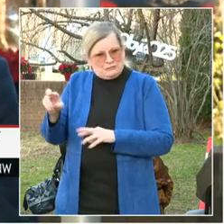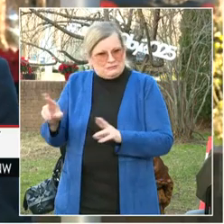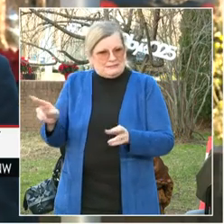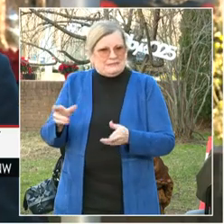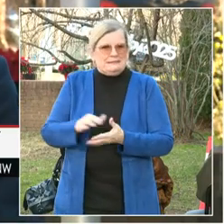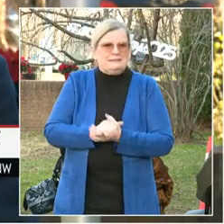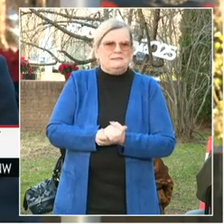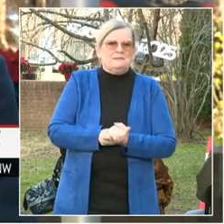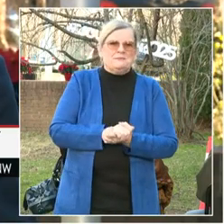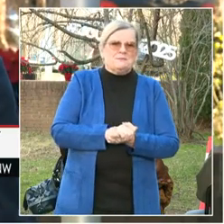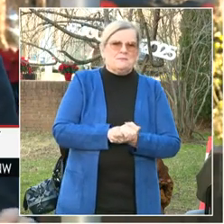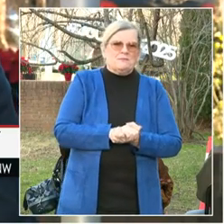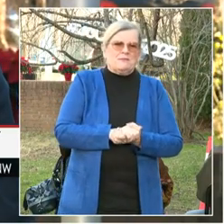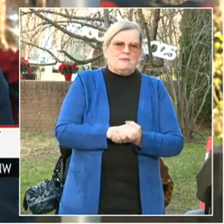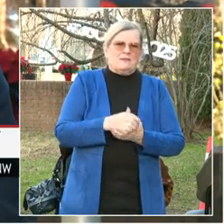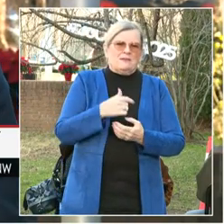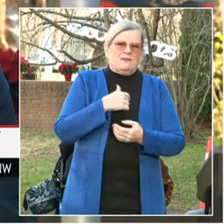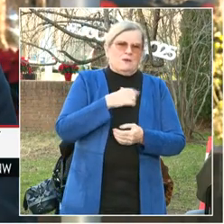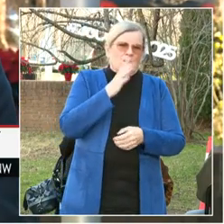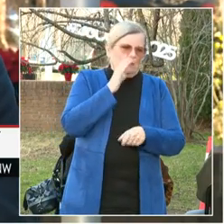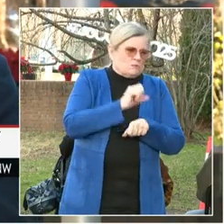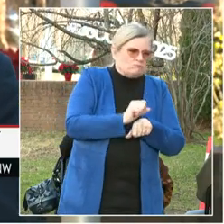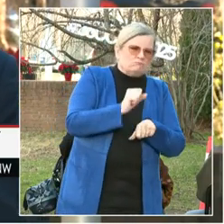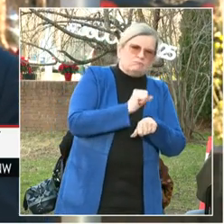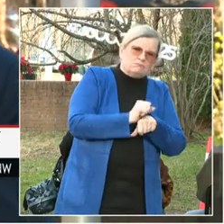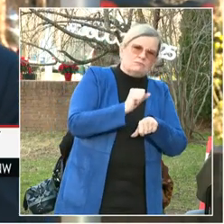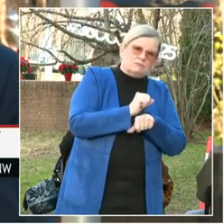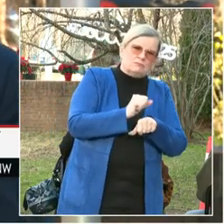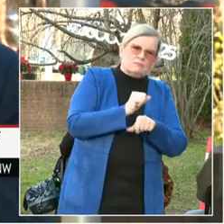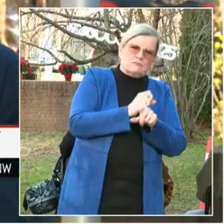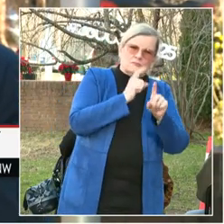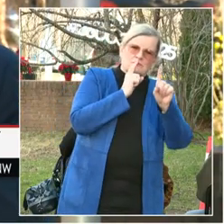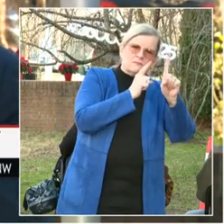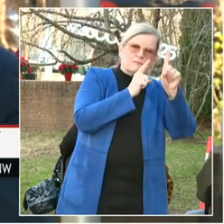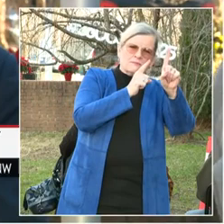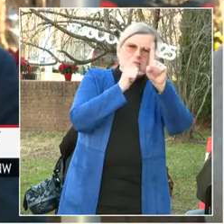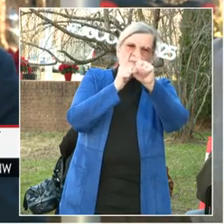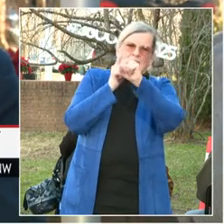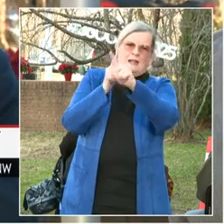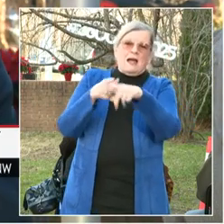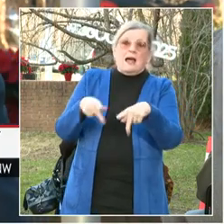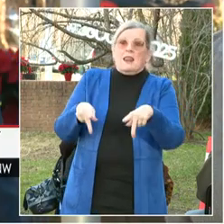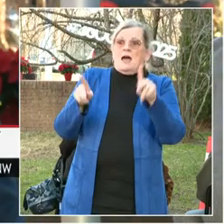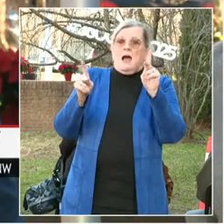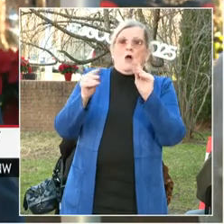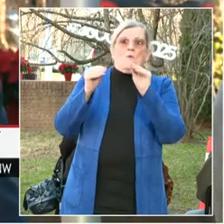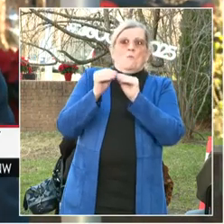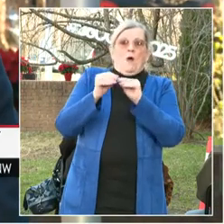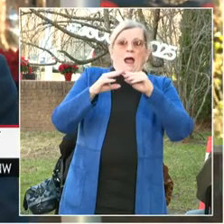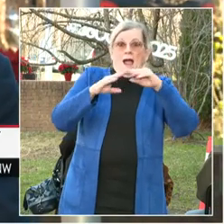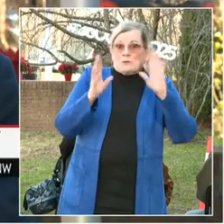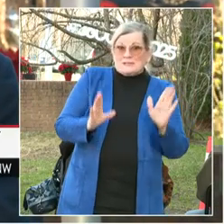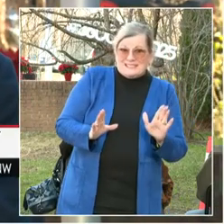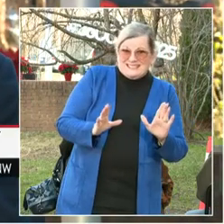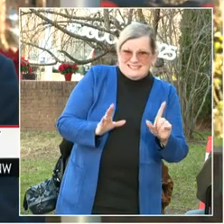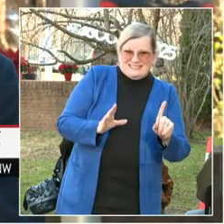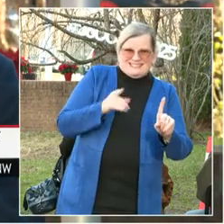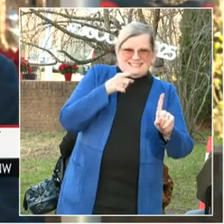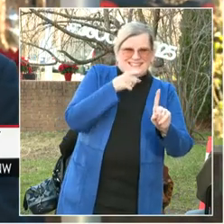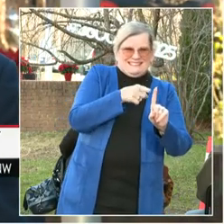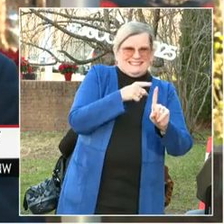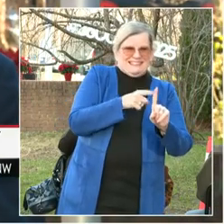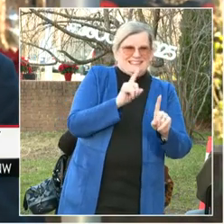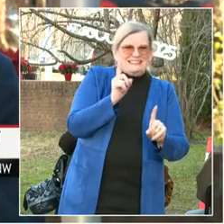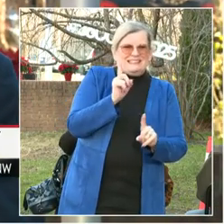ongoing place-based planning efforts will be a critical component of allowing more housing through greater density while also ensuring neighborhood